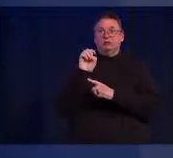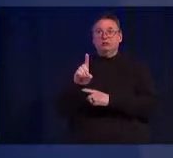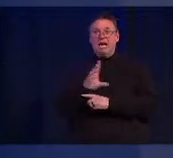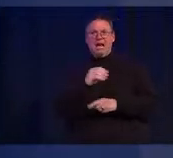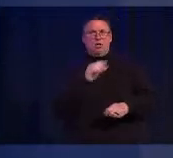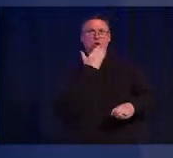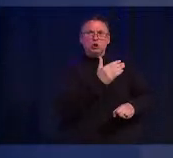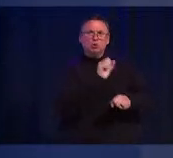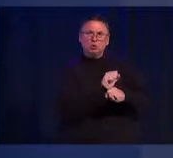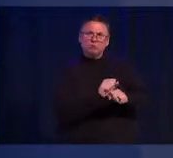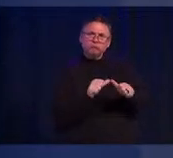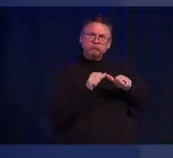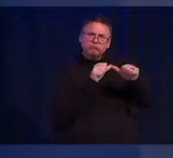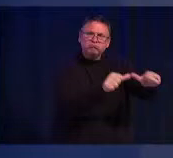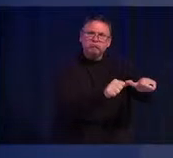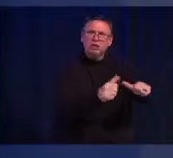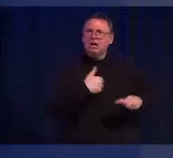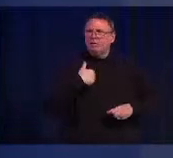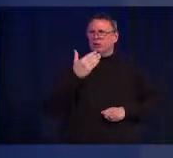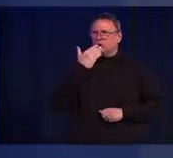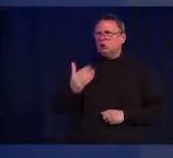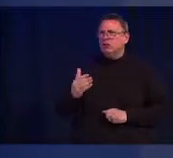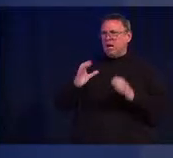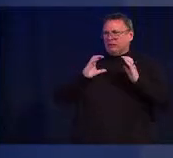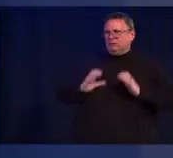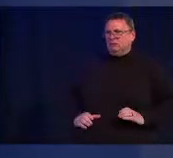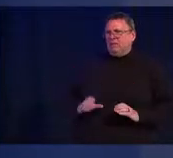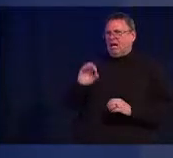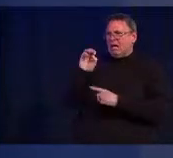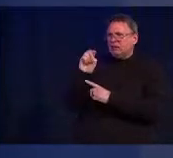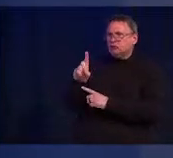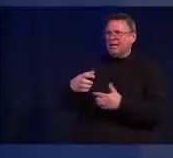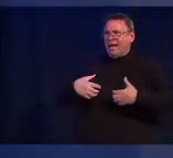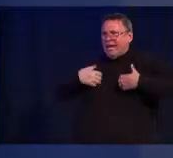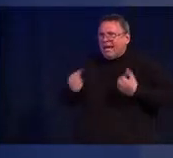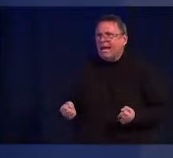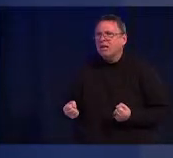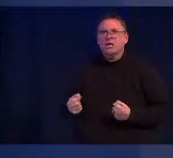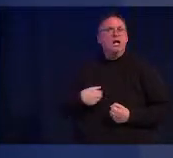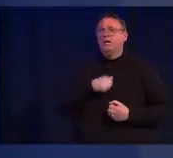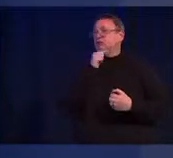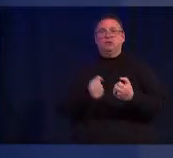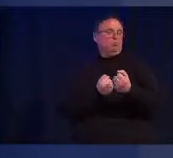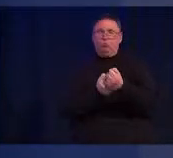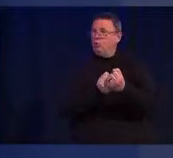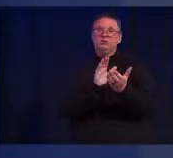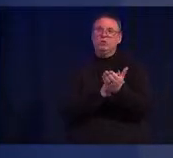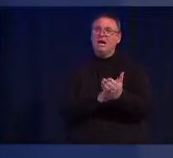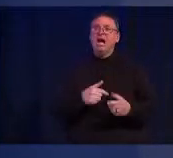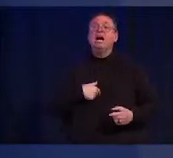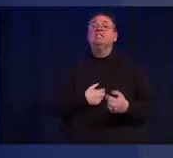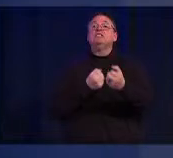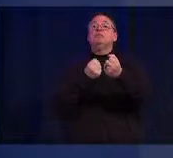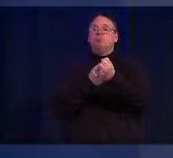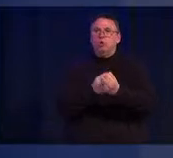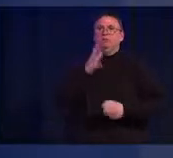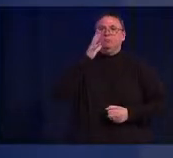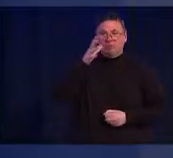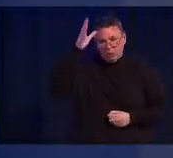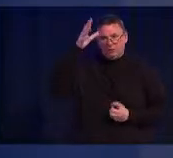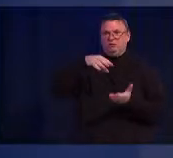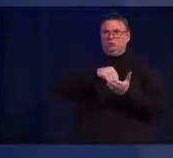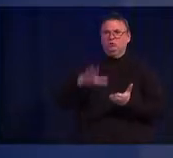we have to have an educated and healthy consumer. I am for not school choice. I am for parent and student choice. And there is is a big